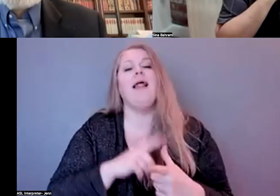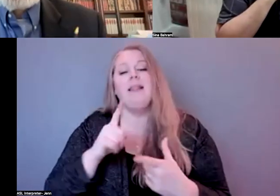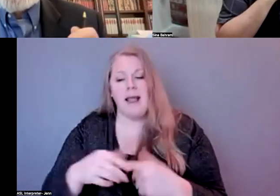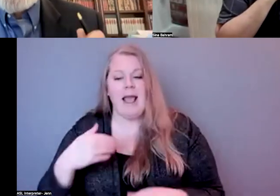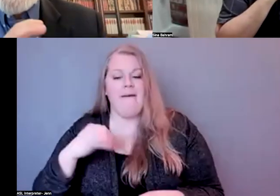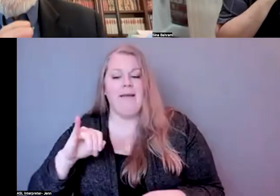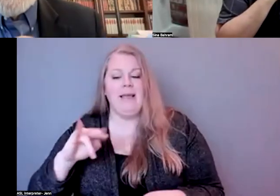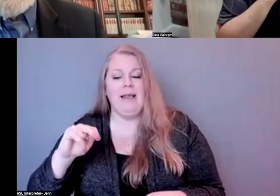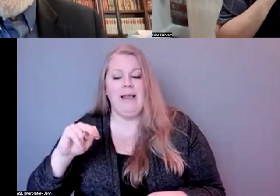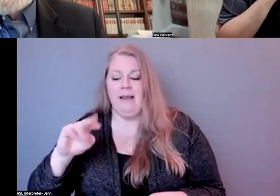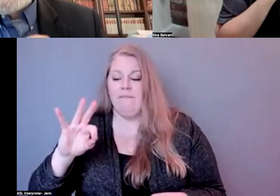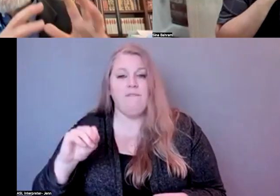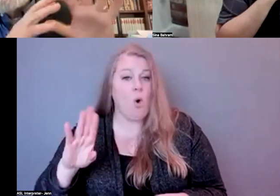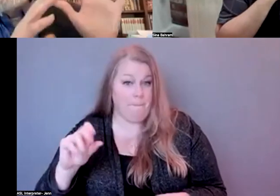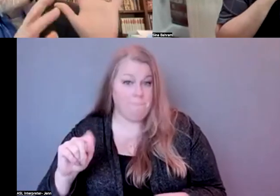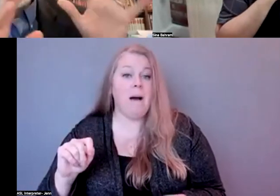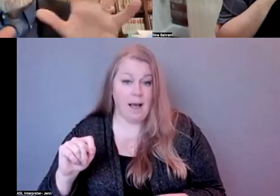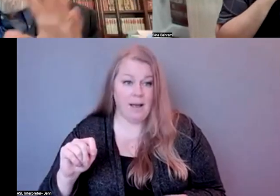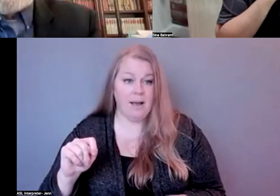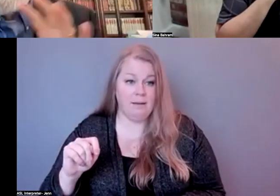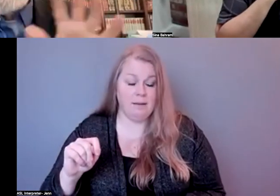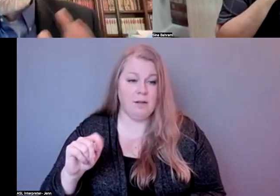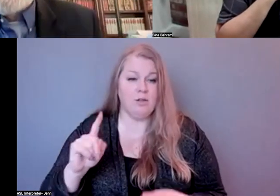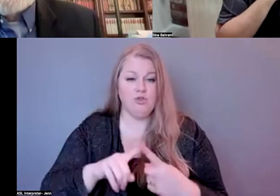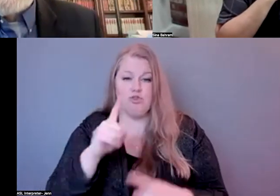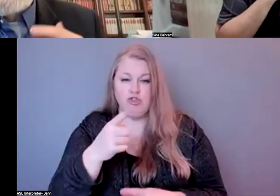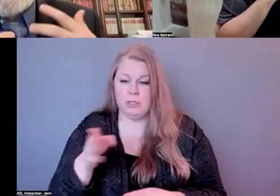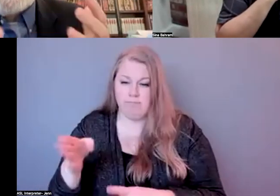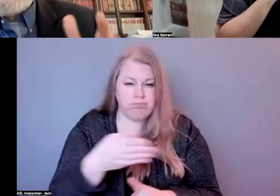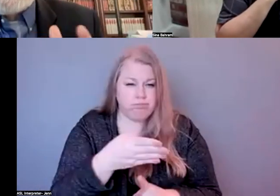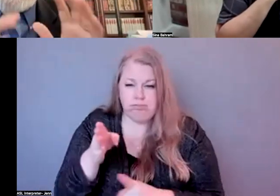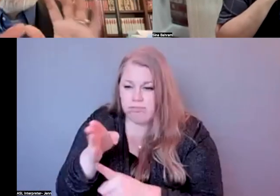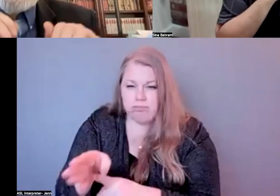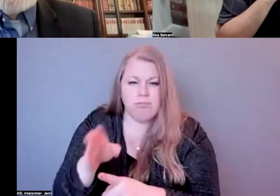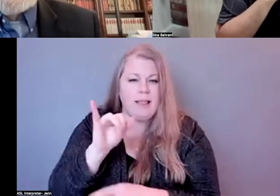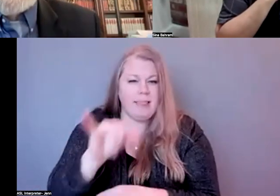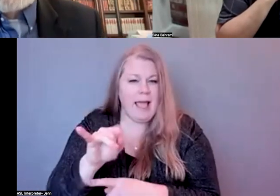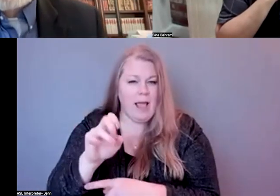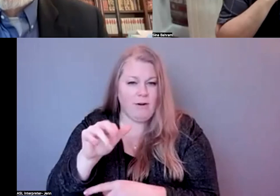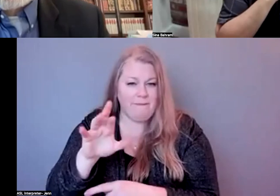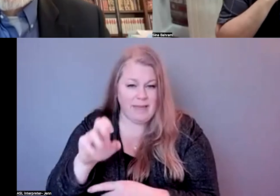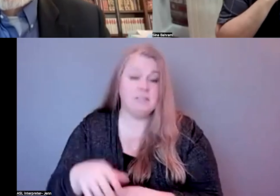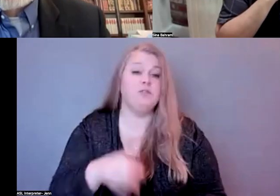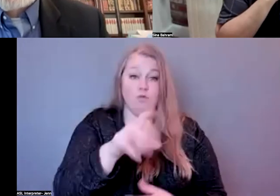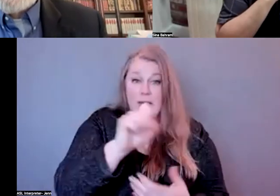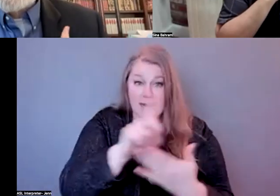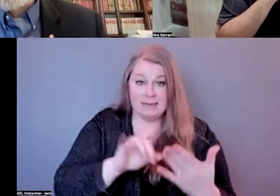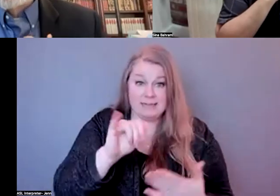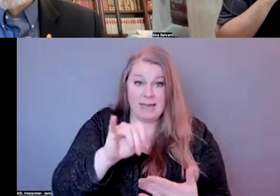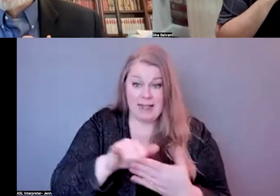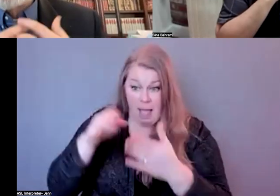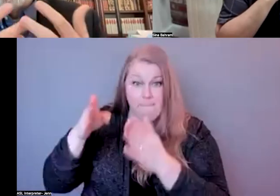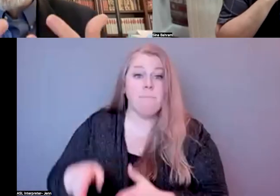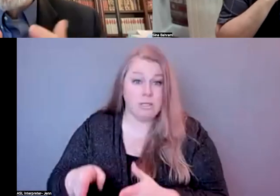infobot, if you will, that you just can aim at any interface that the person, now, if you can design it so that if that